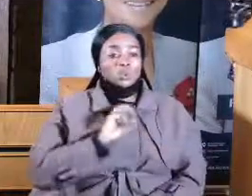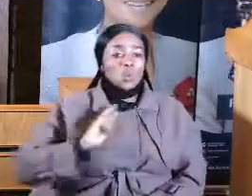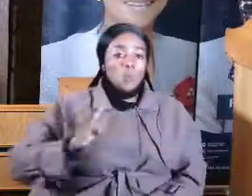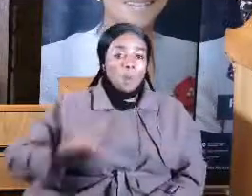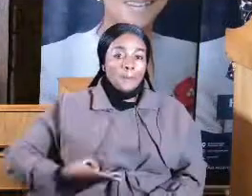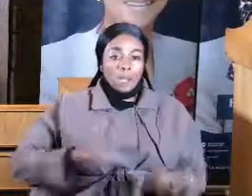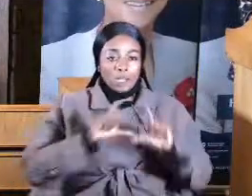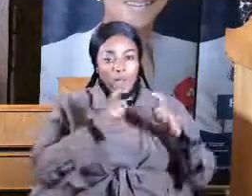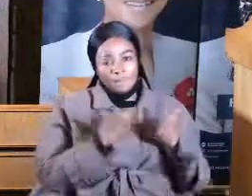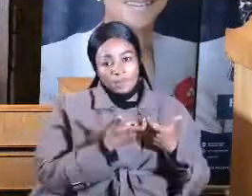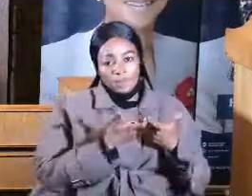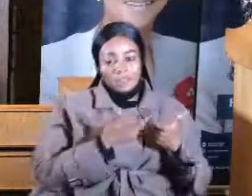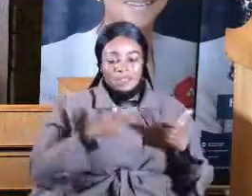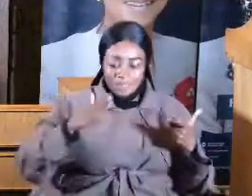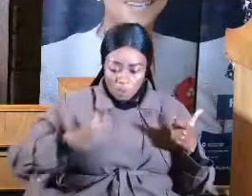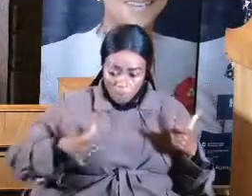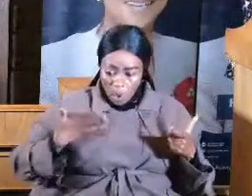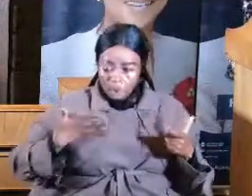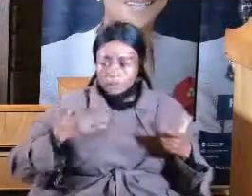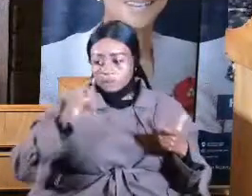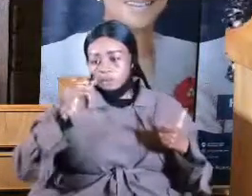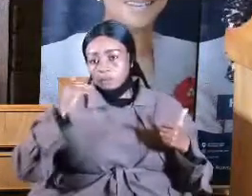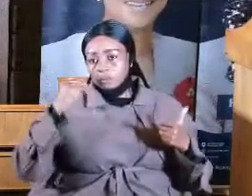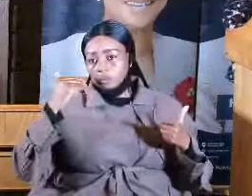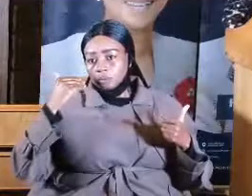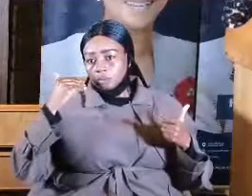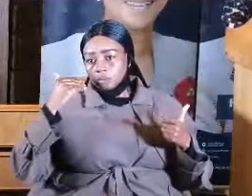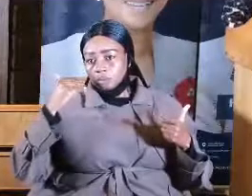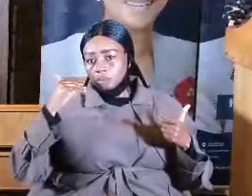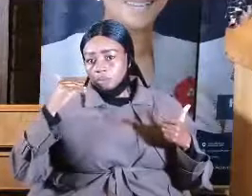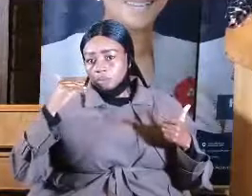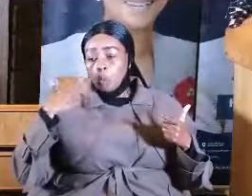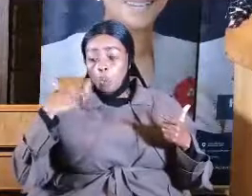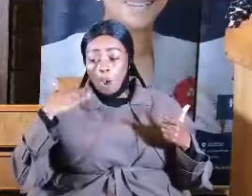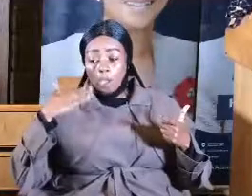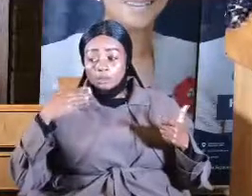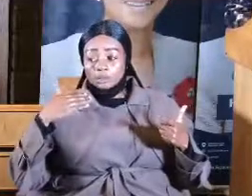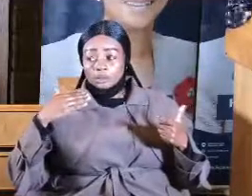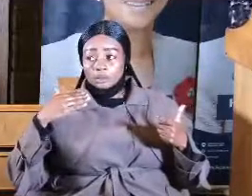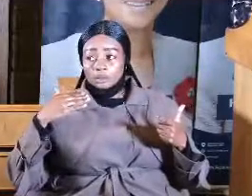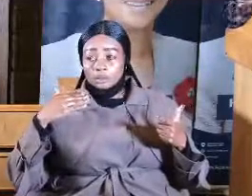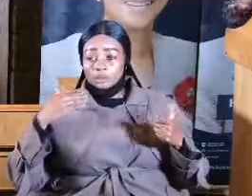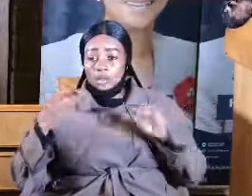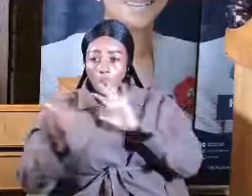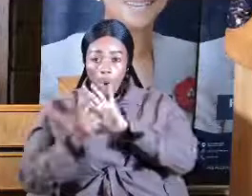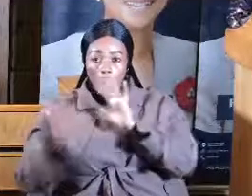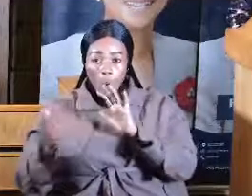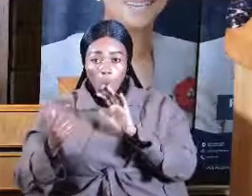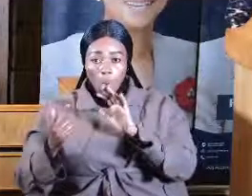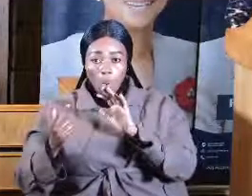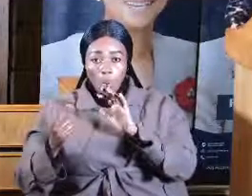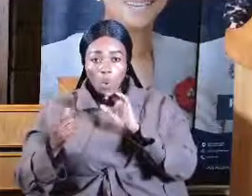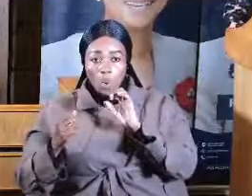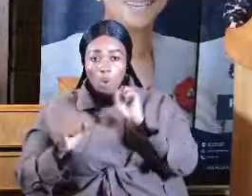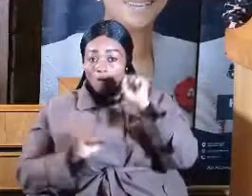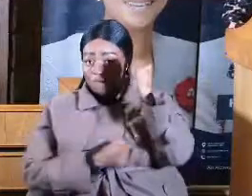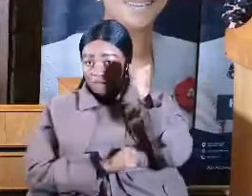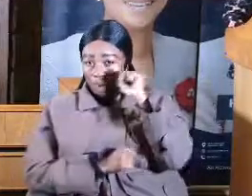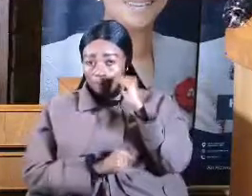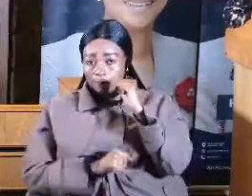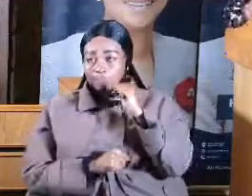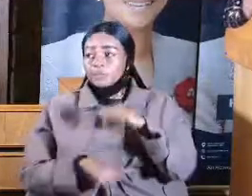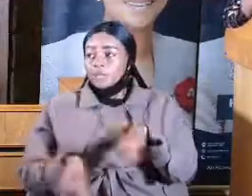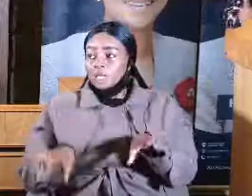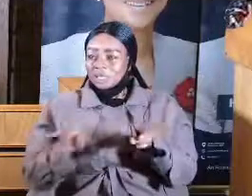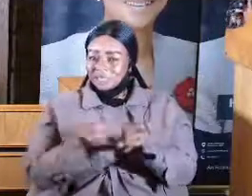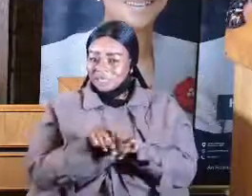the white-owned firms. There's relationships that are beyond us. And you'll see that in national politics, there's